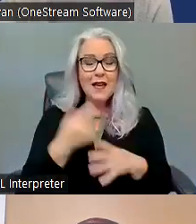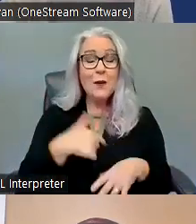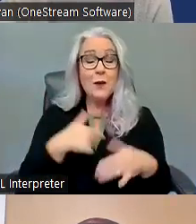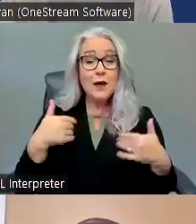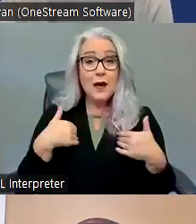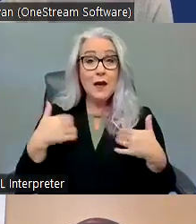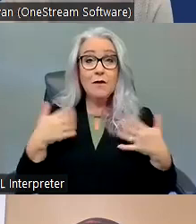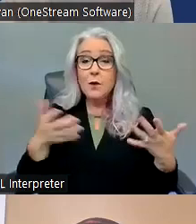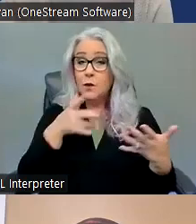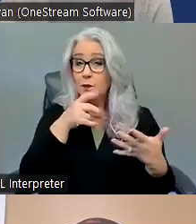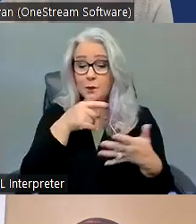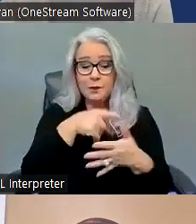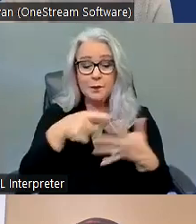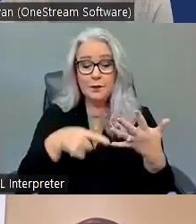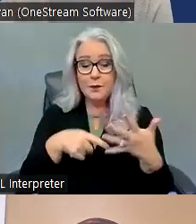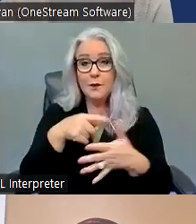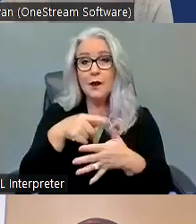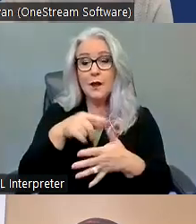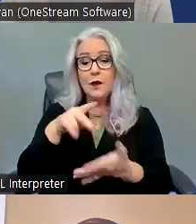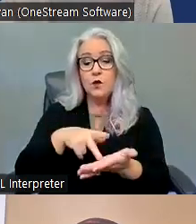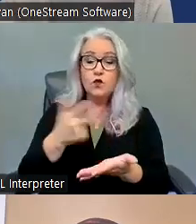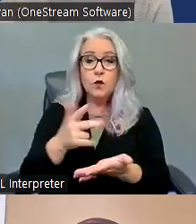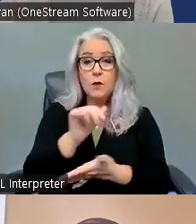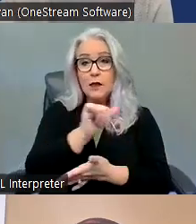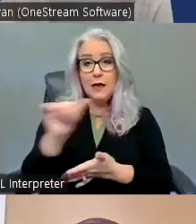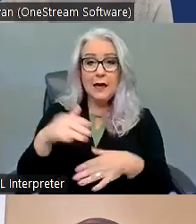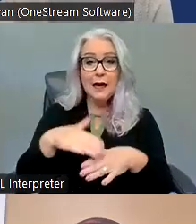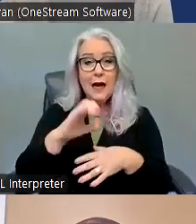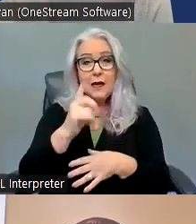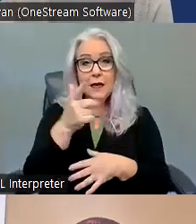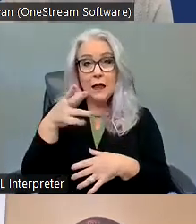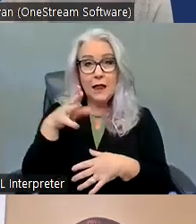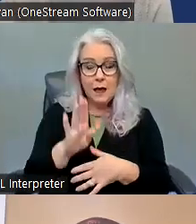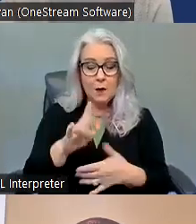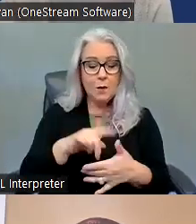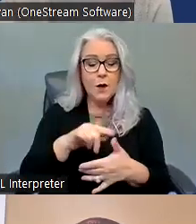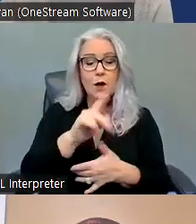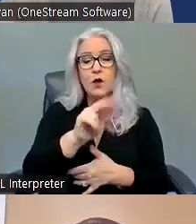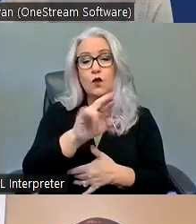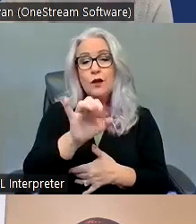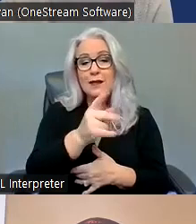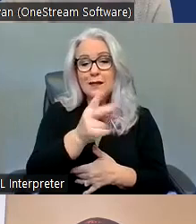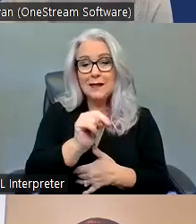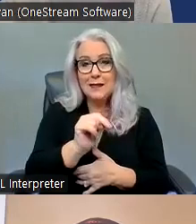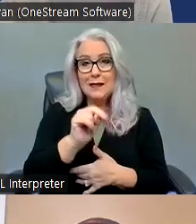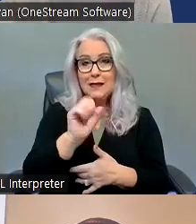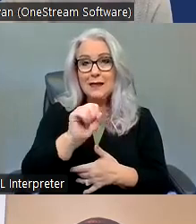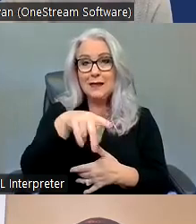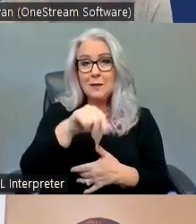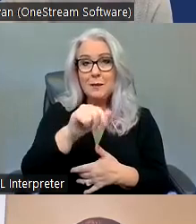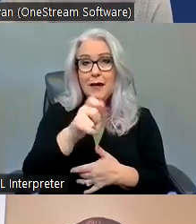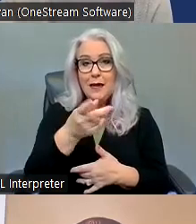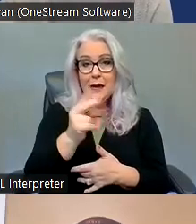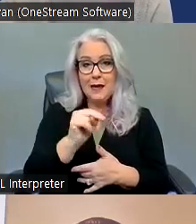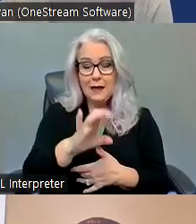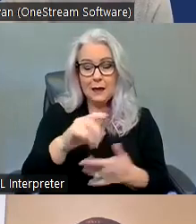joining us from AAA, the Auto Club Group, Kristen Stepanek. We have Dr. Janice